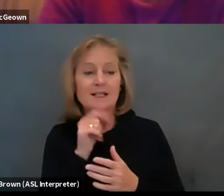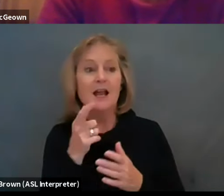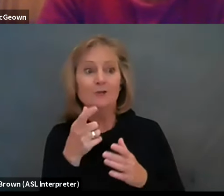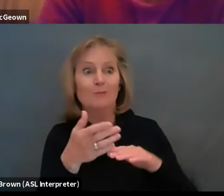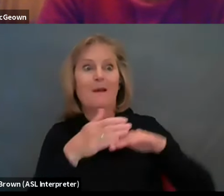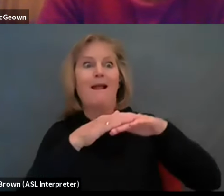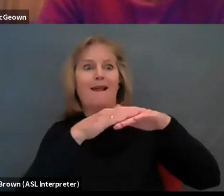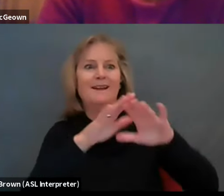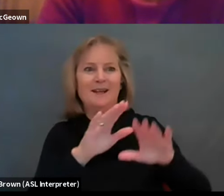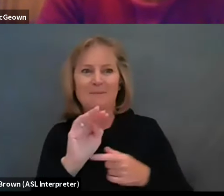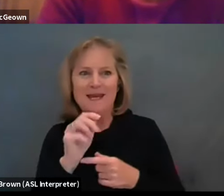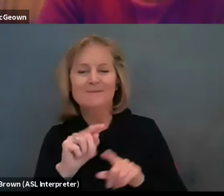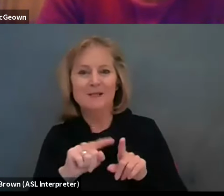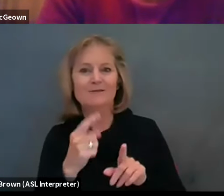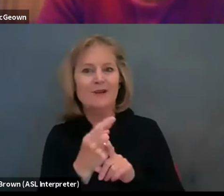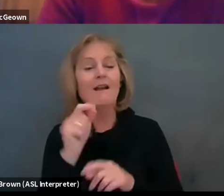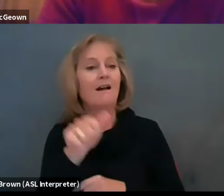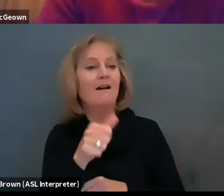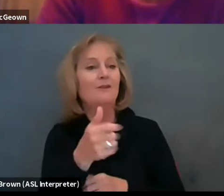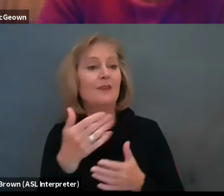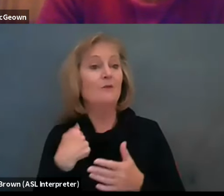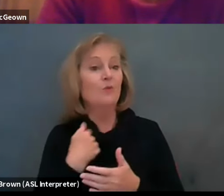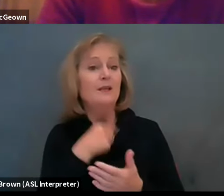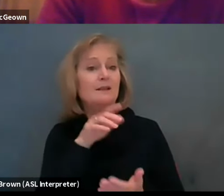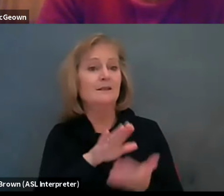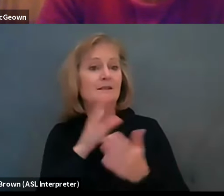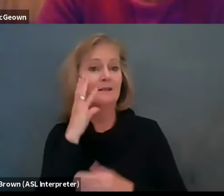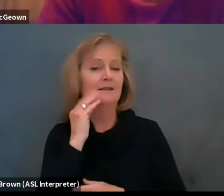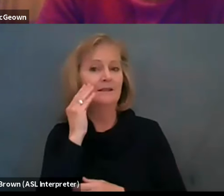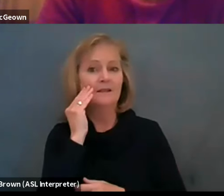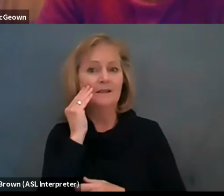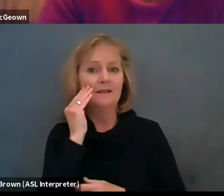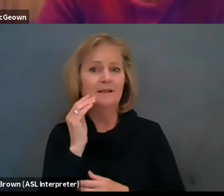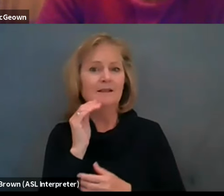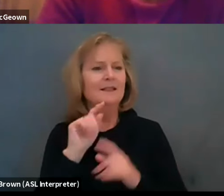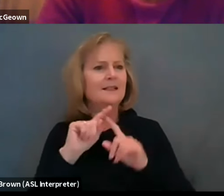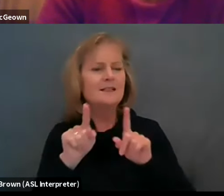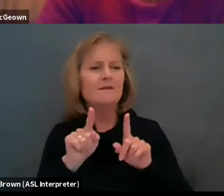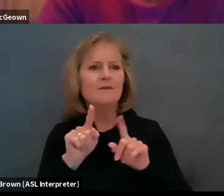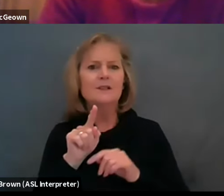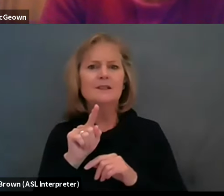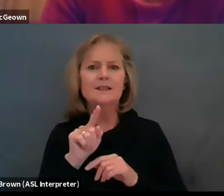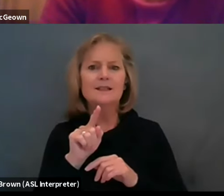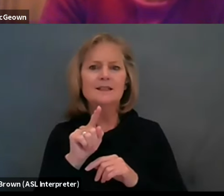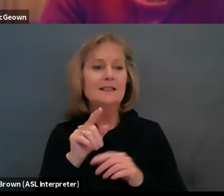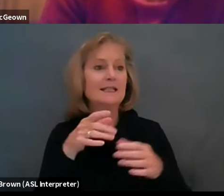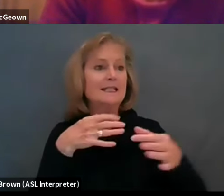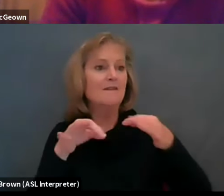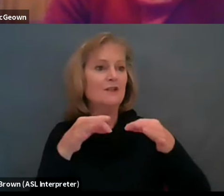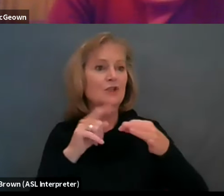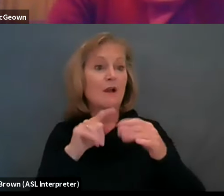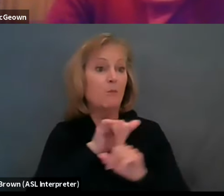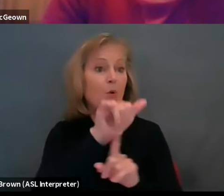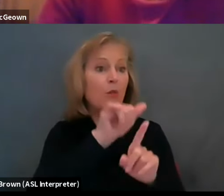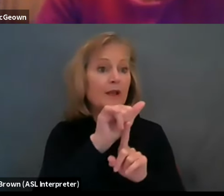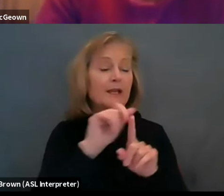on Megan on that, but another thing that we encountered was that there were different definitions of bullying or